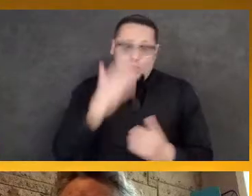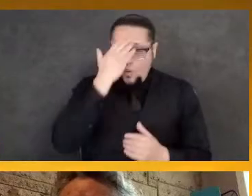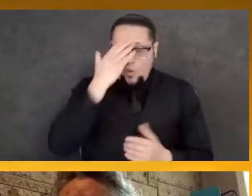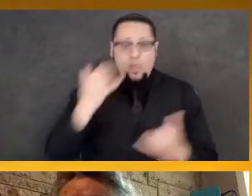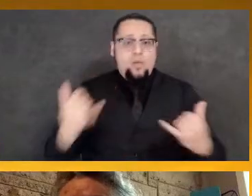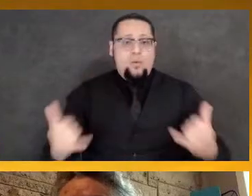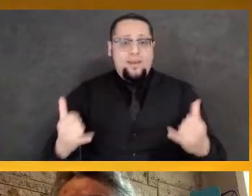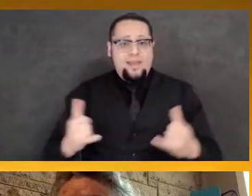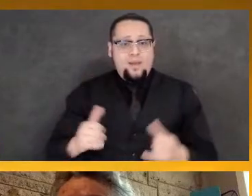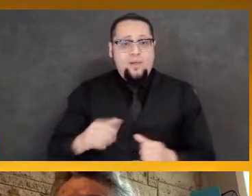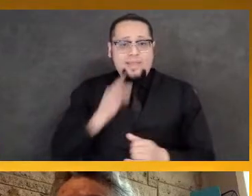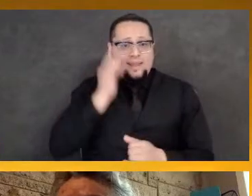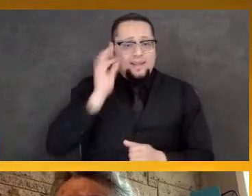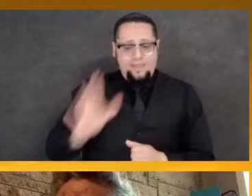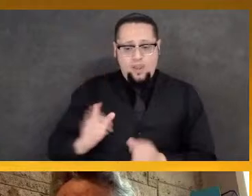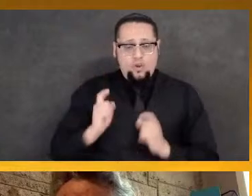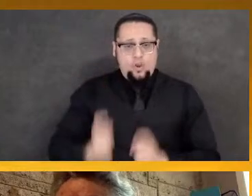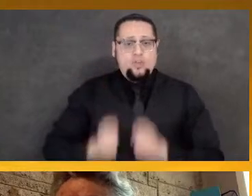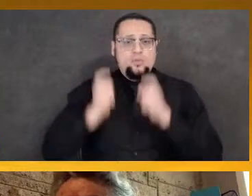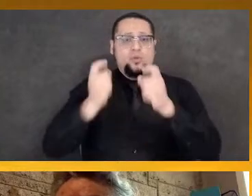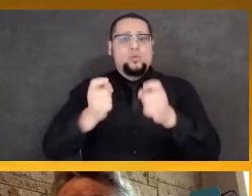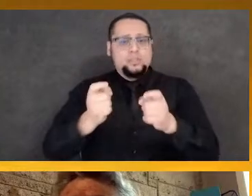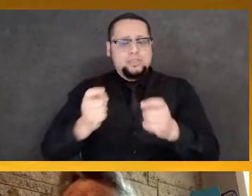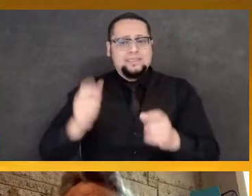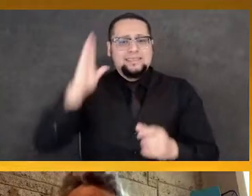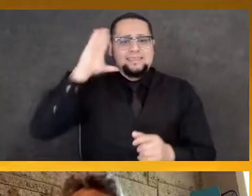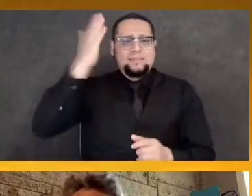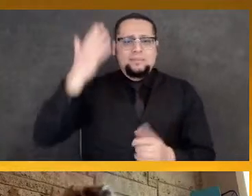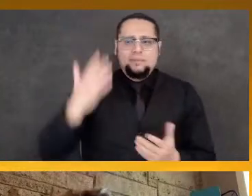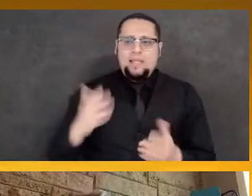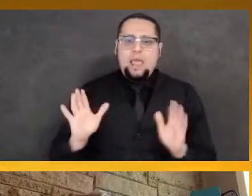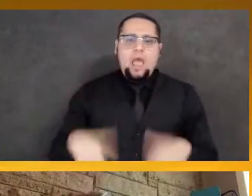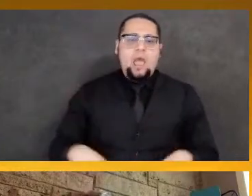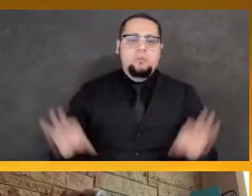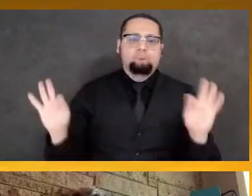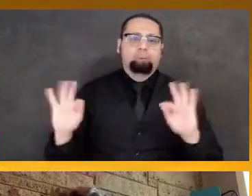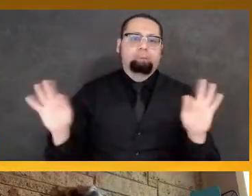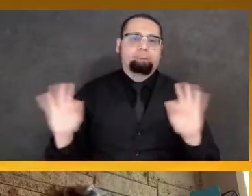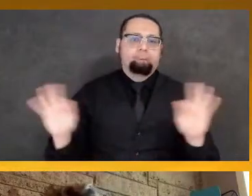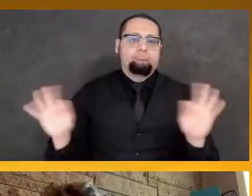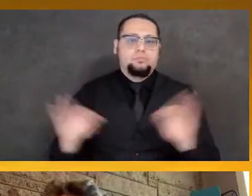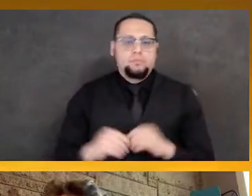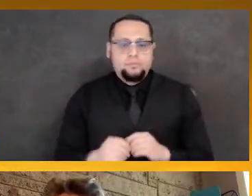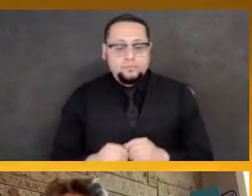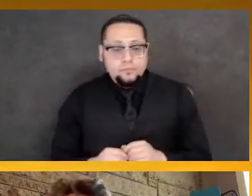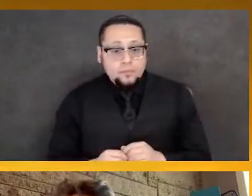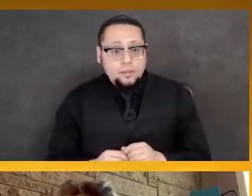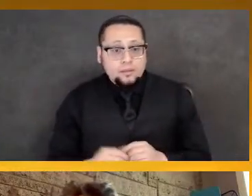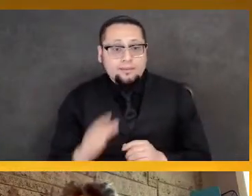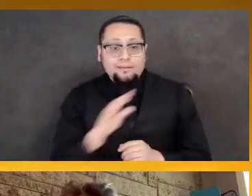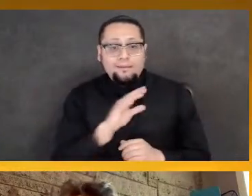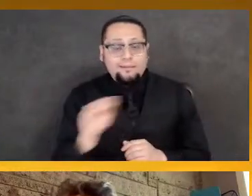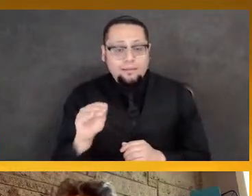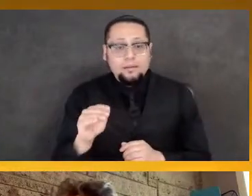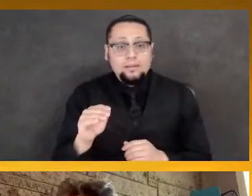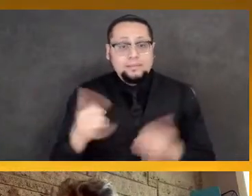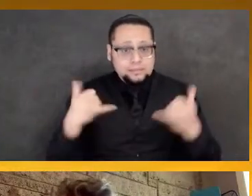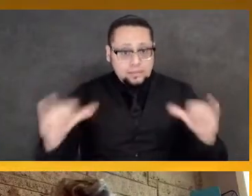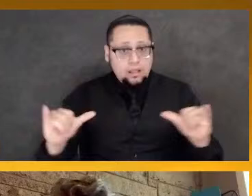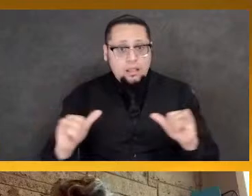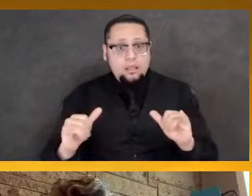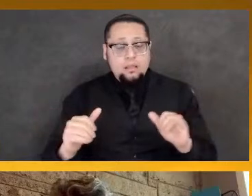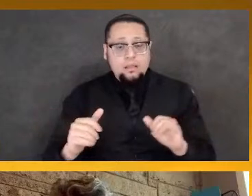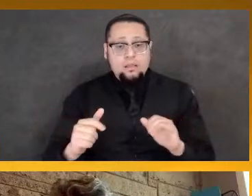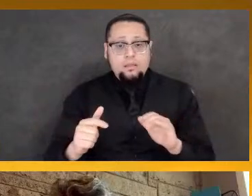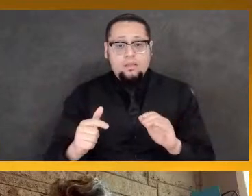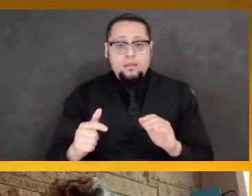It's a very deliberate effort. And according to the Texas legislation to this day, there are still no